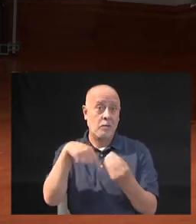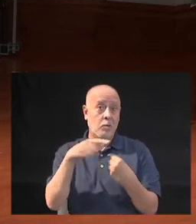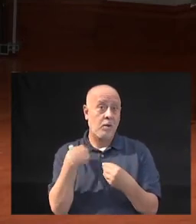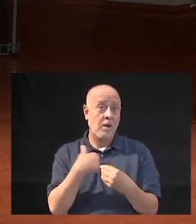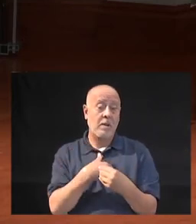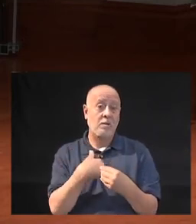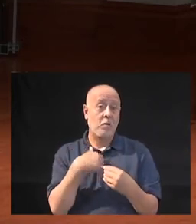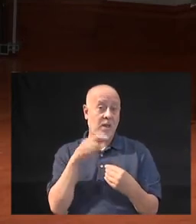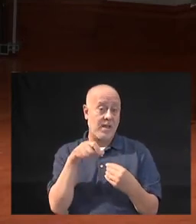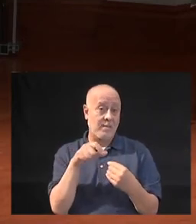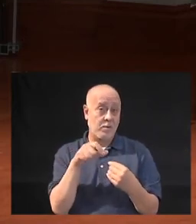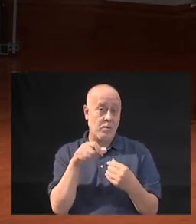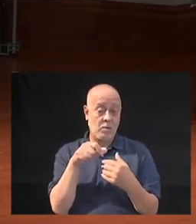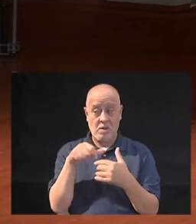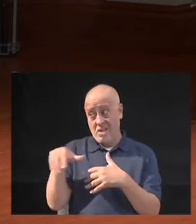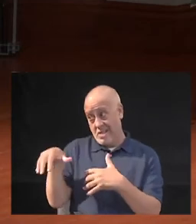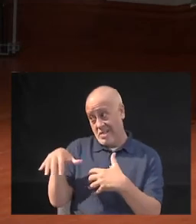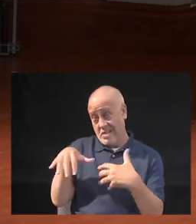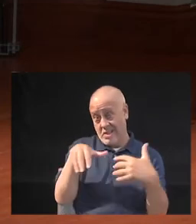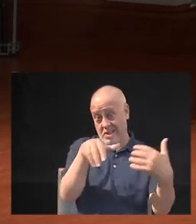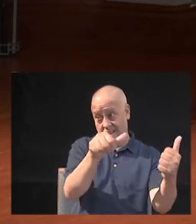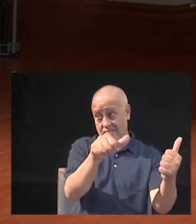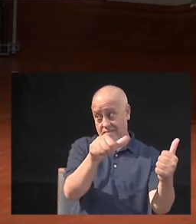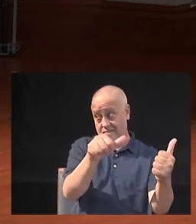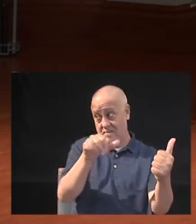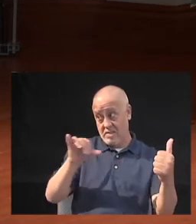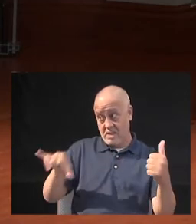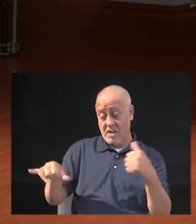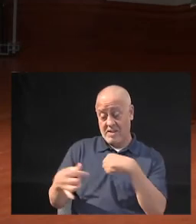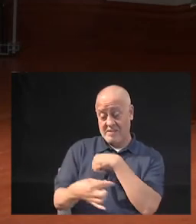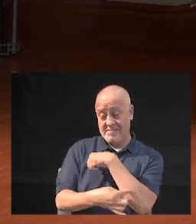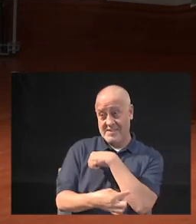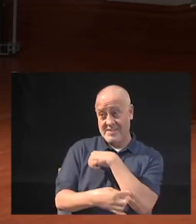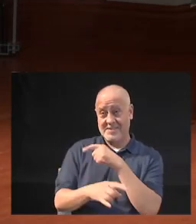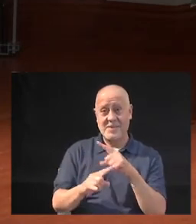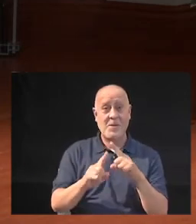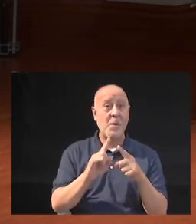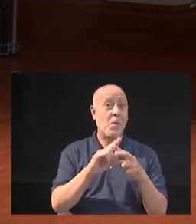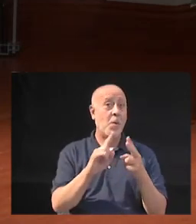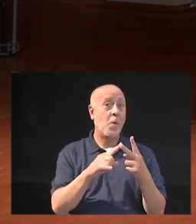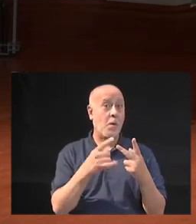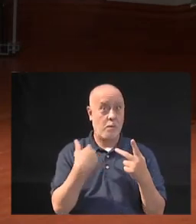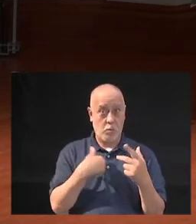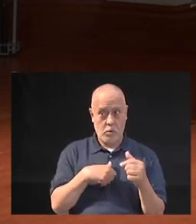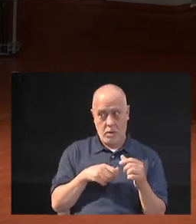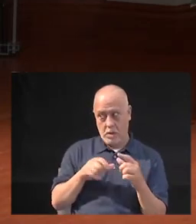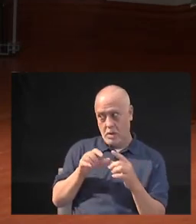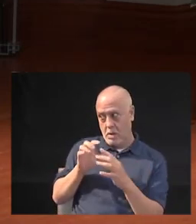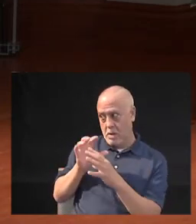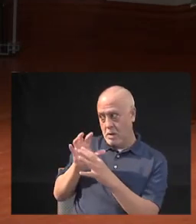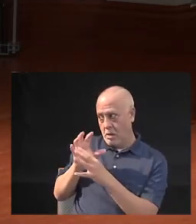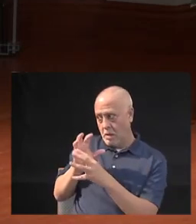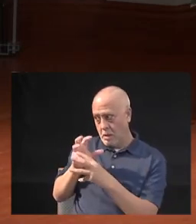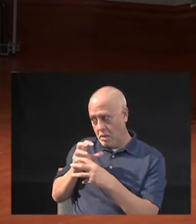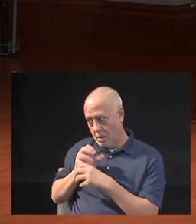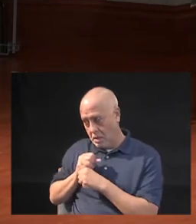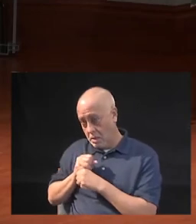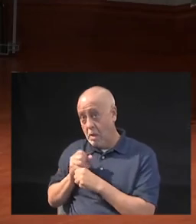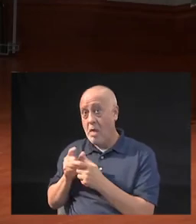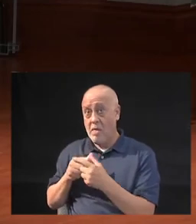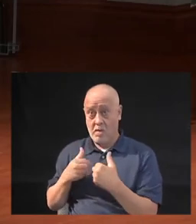so we either have to remove ourselves from it, or if we give in to that temptation, we have to